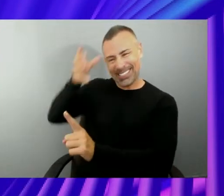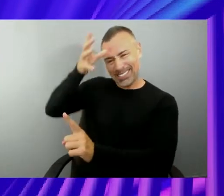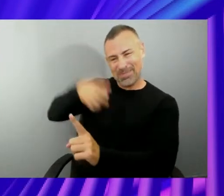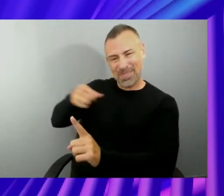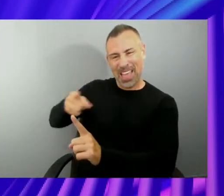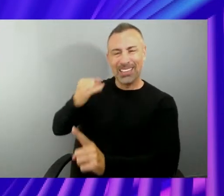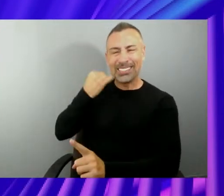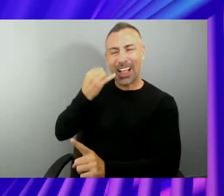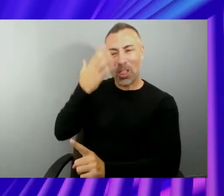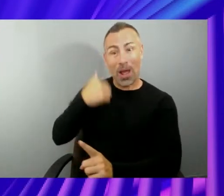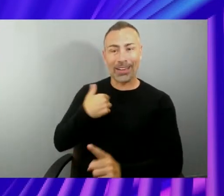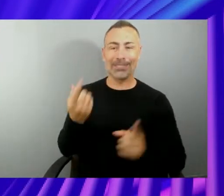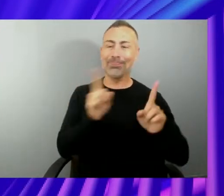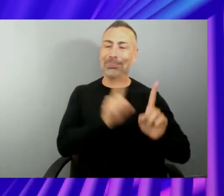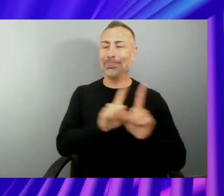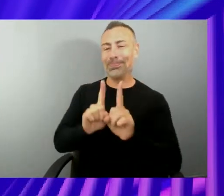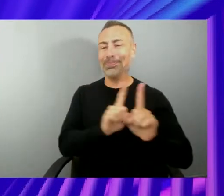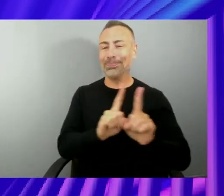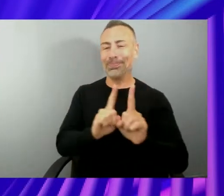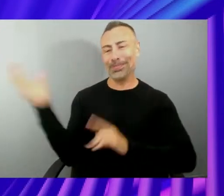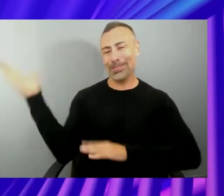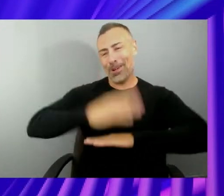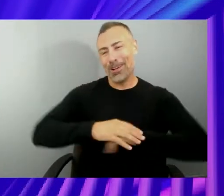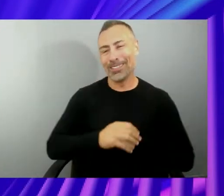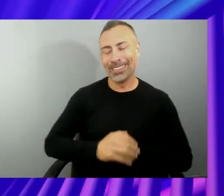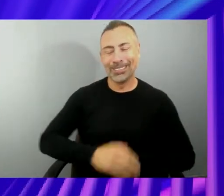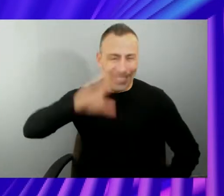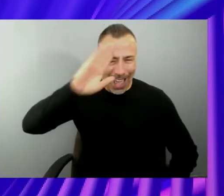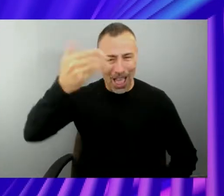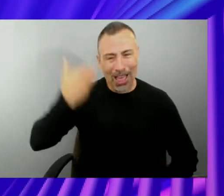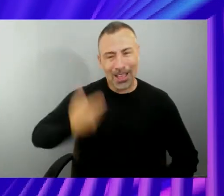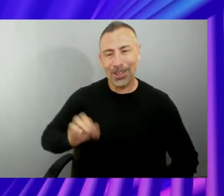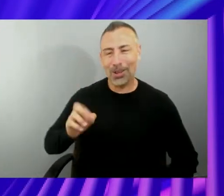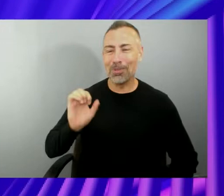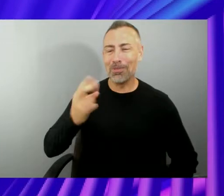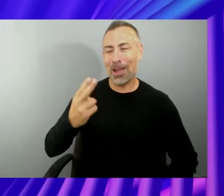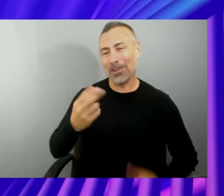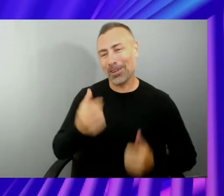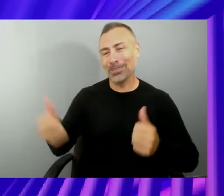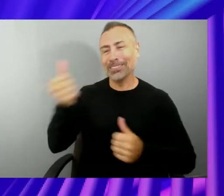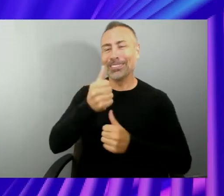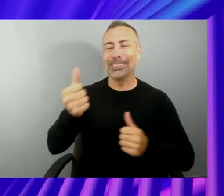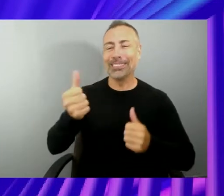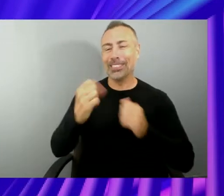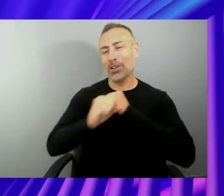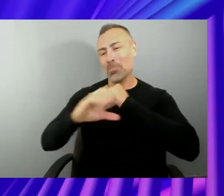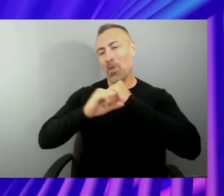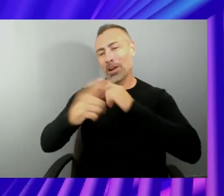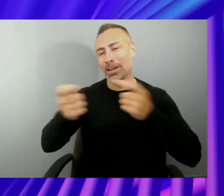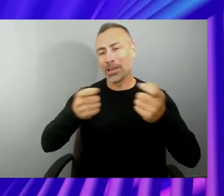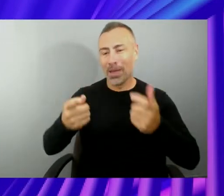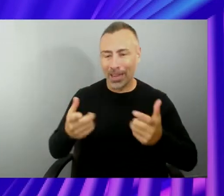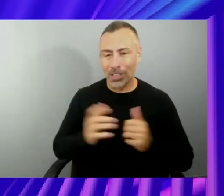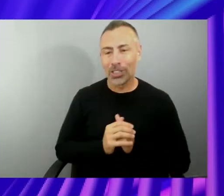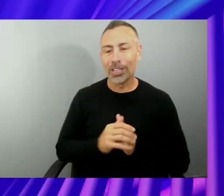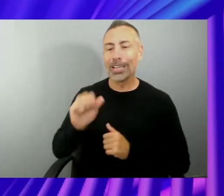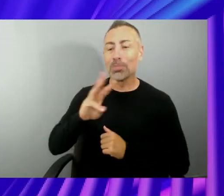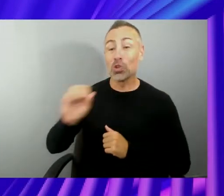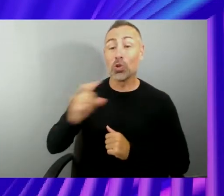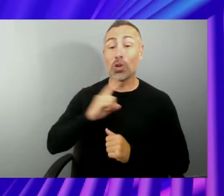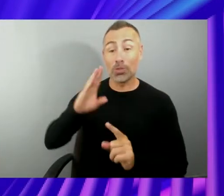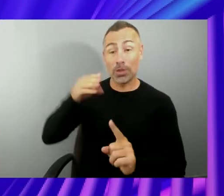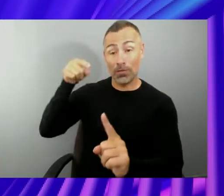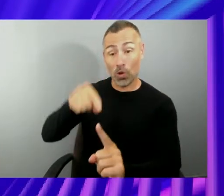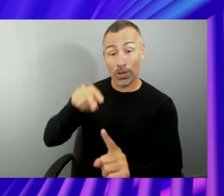hi everyone. My name's Farah. I'm a senior product marketing manager at AWS with a focus on containers and serverless. Super excited to be here today with our